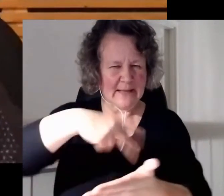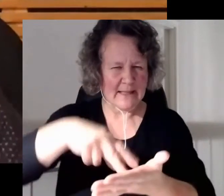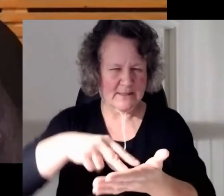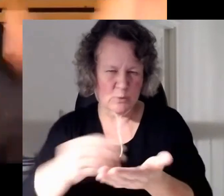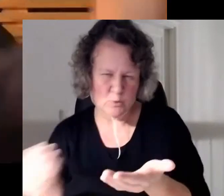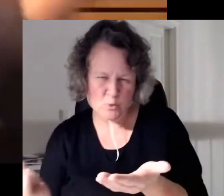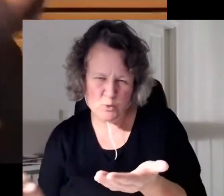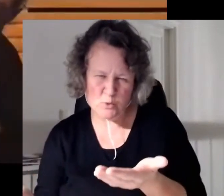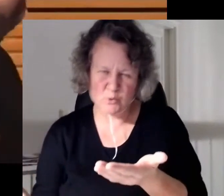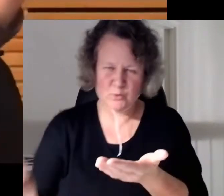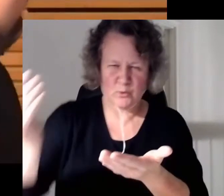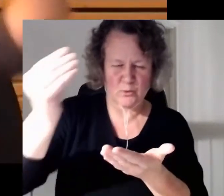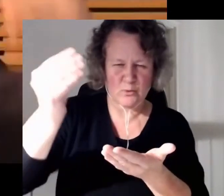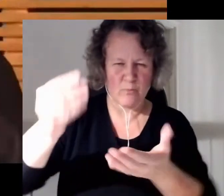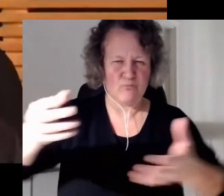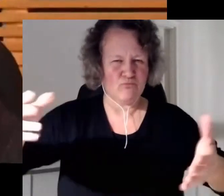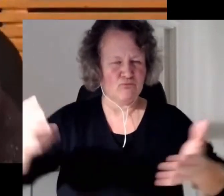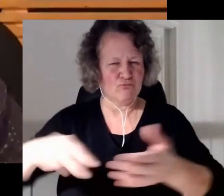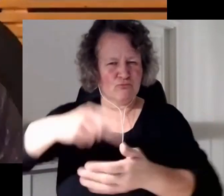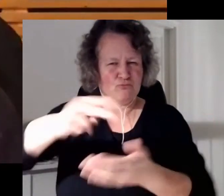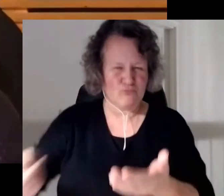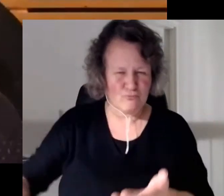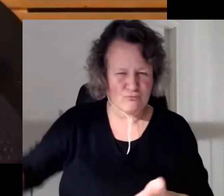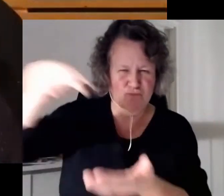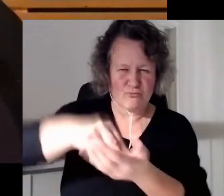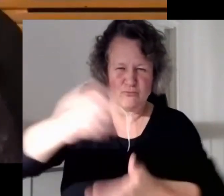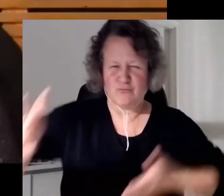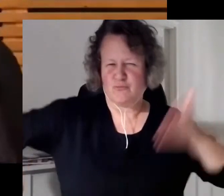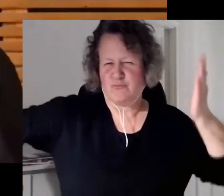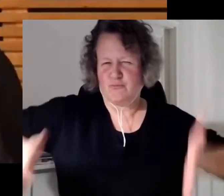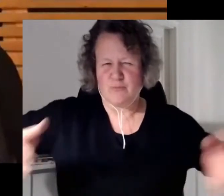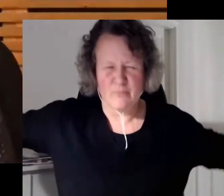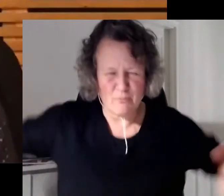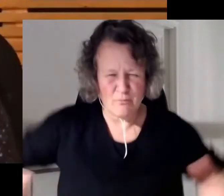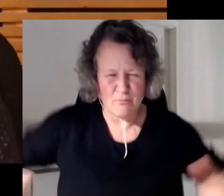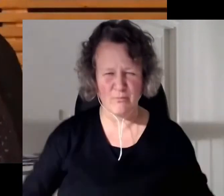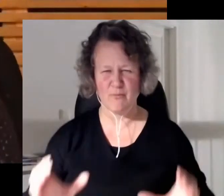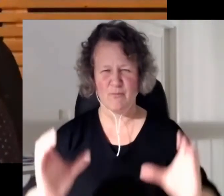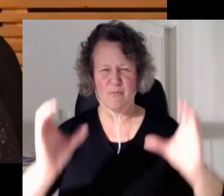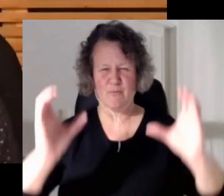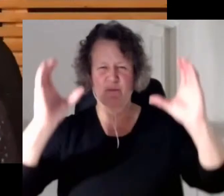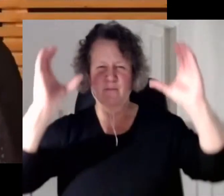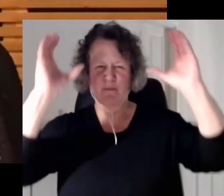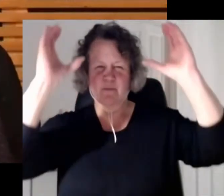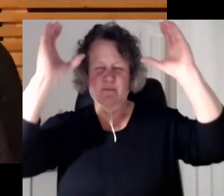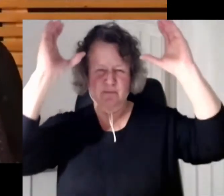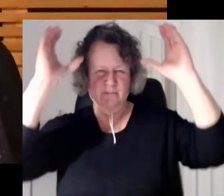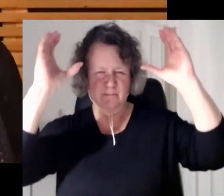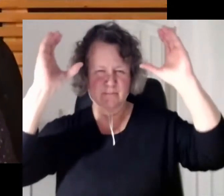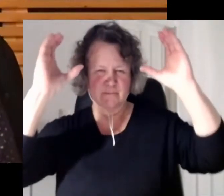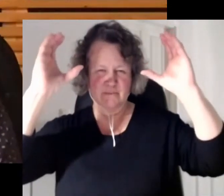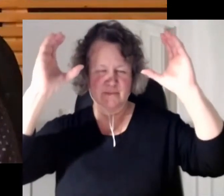such a lifting figure? This is the big highlight scene in the film, this lifting figure.